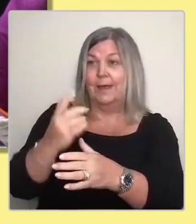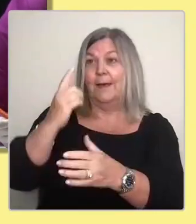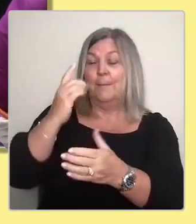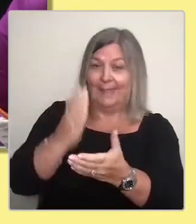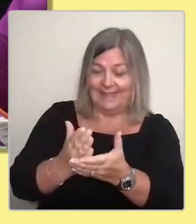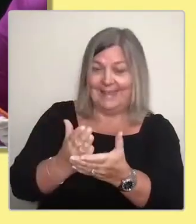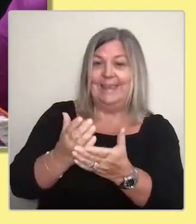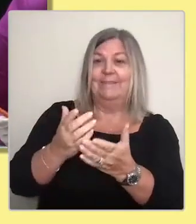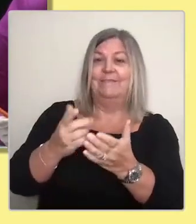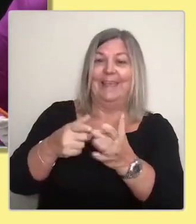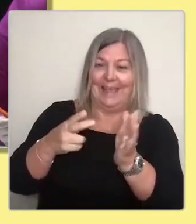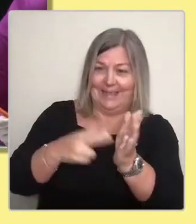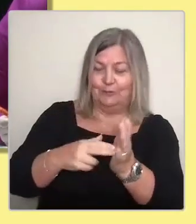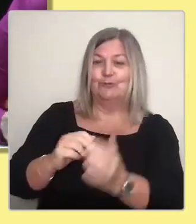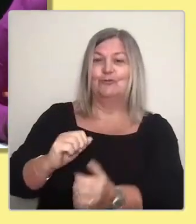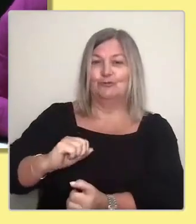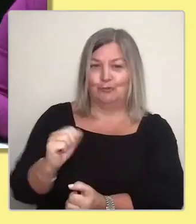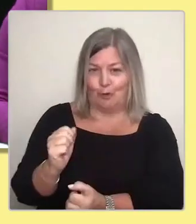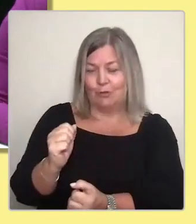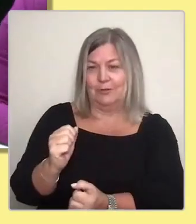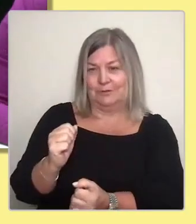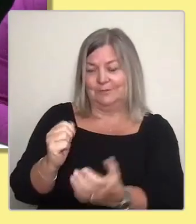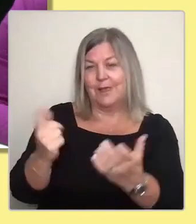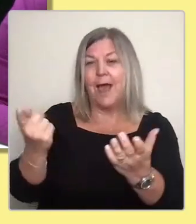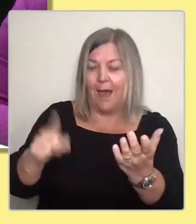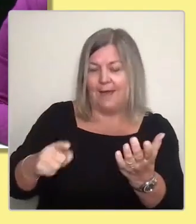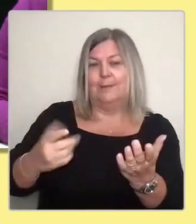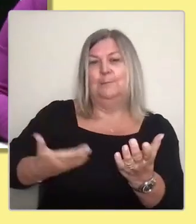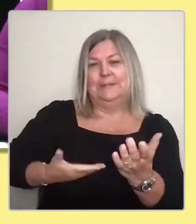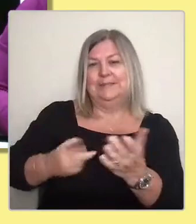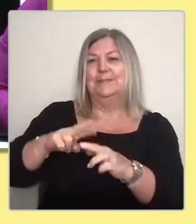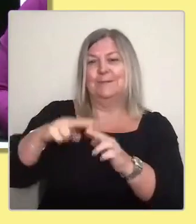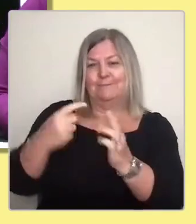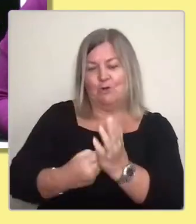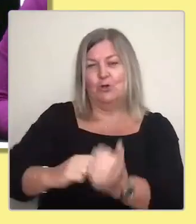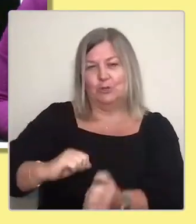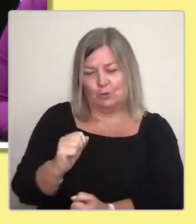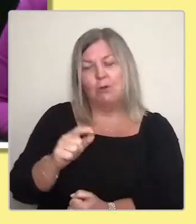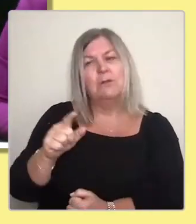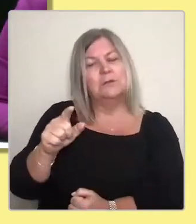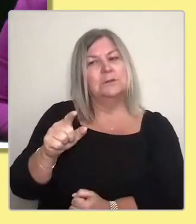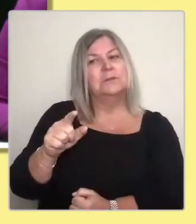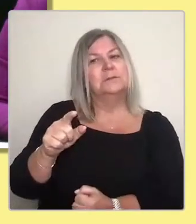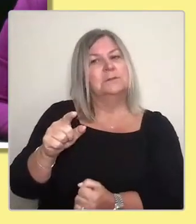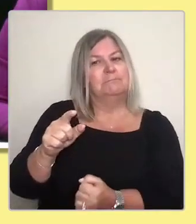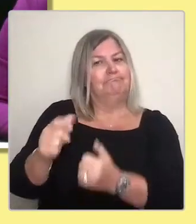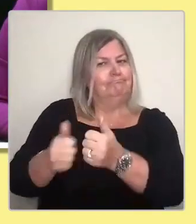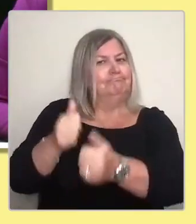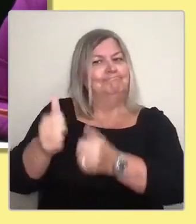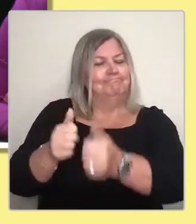a phenomenal job. I was speaking to a few members of Believe in Scotland, and